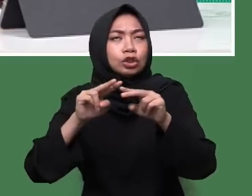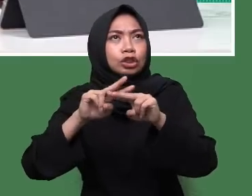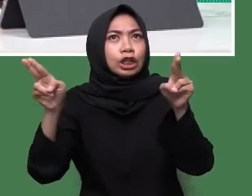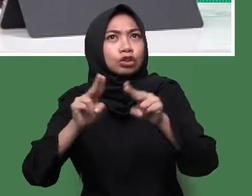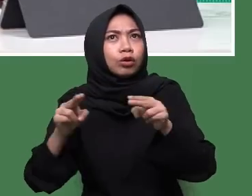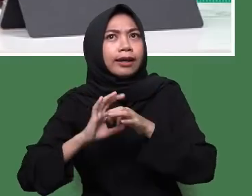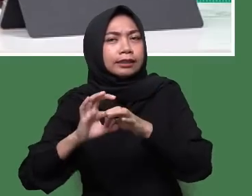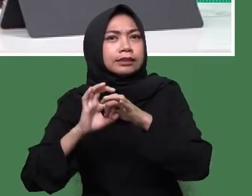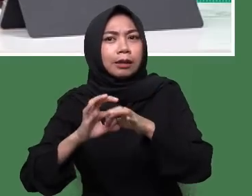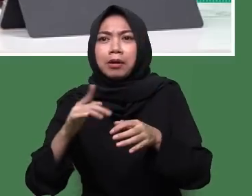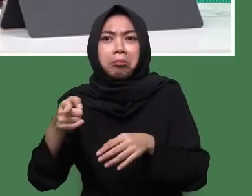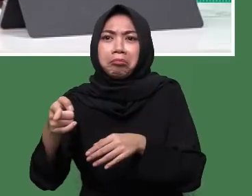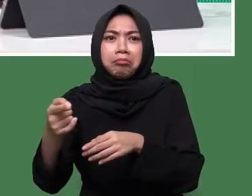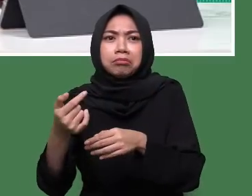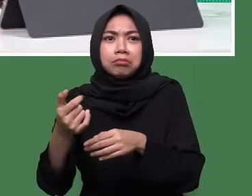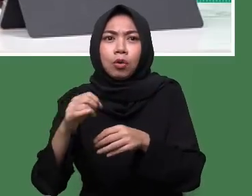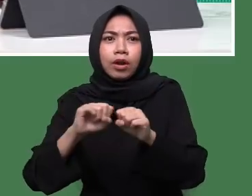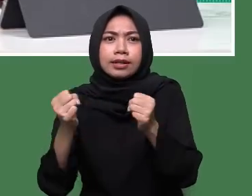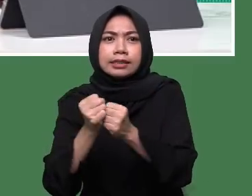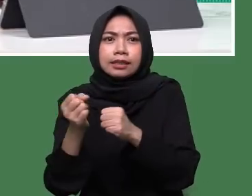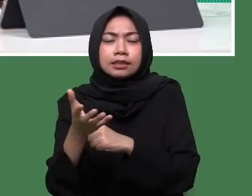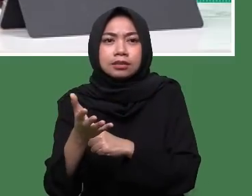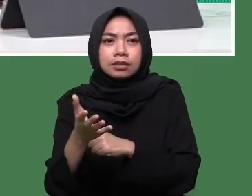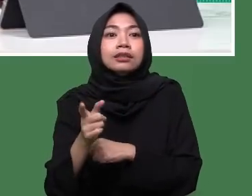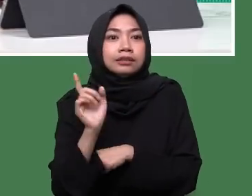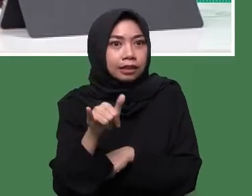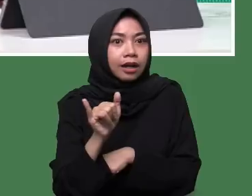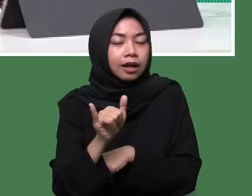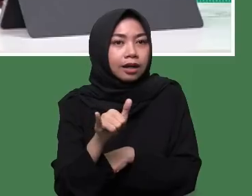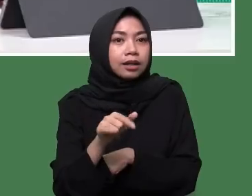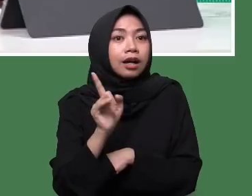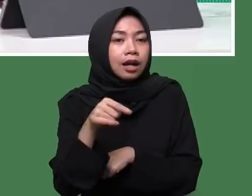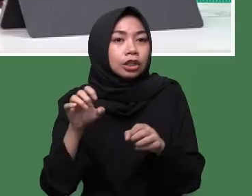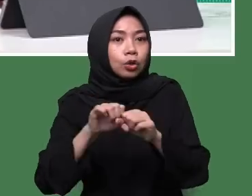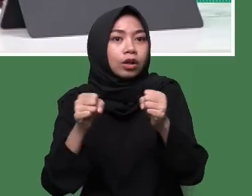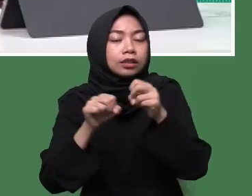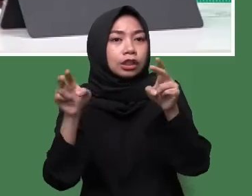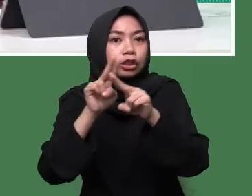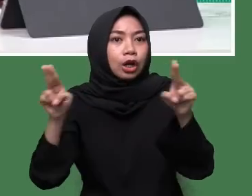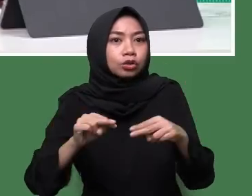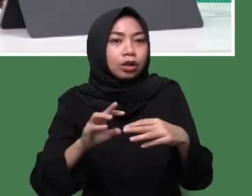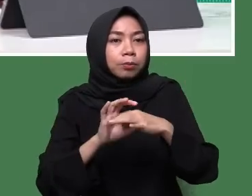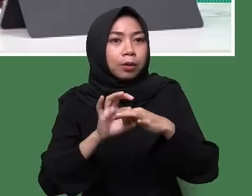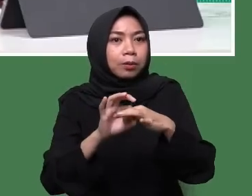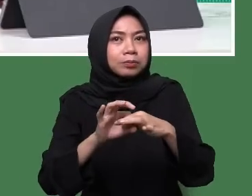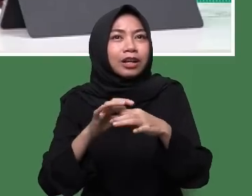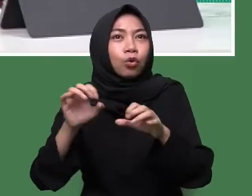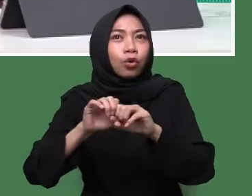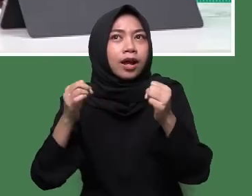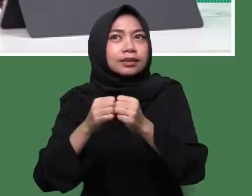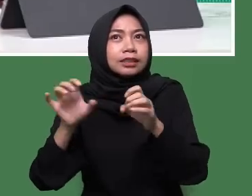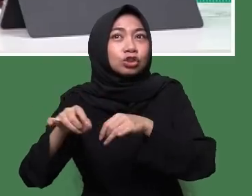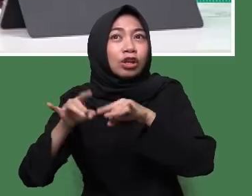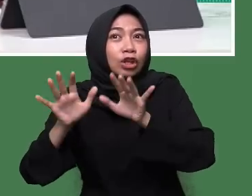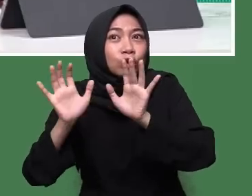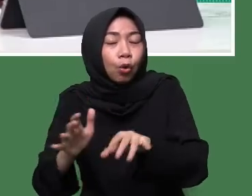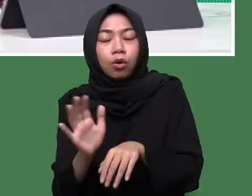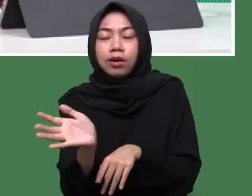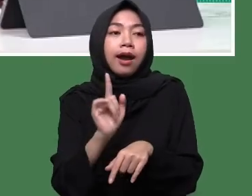Yes. We, of course, are working with the international organizations, not only from Australia, but also from other